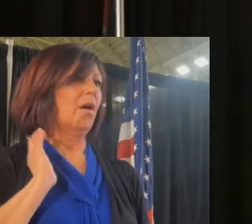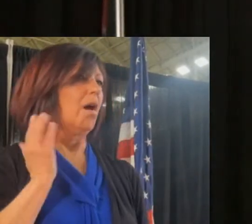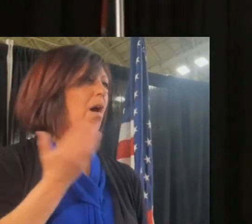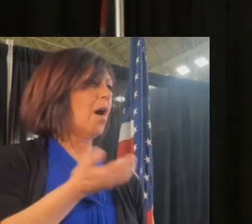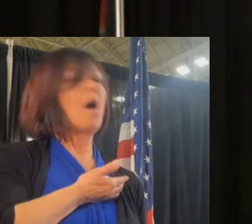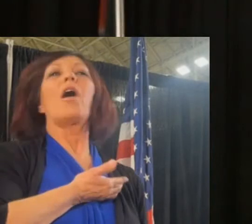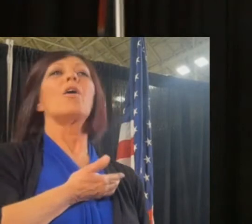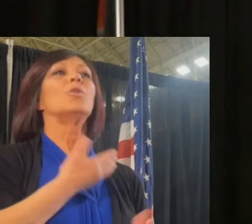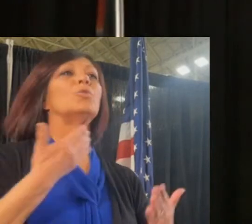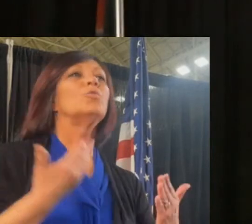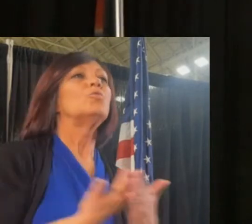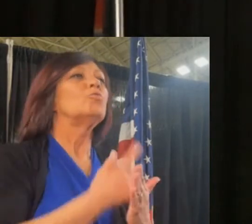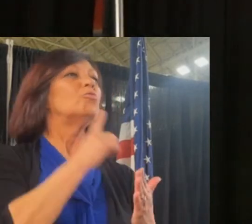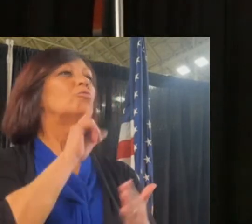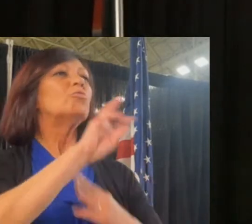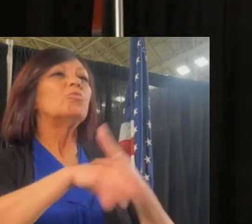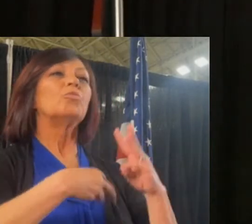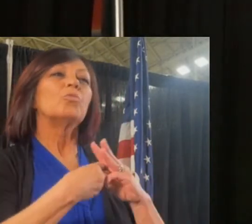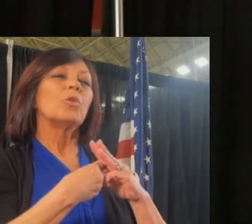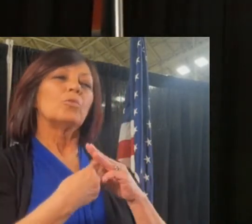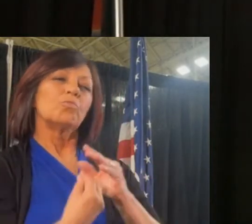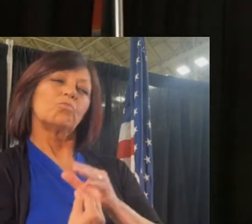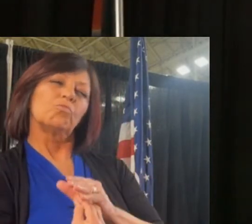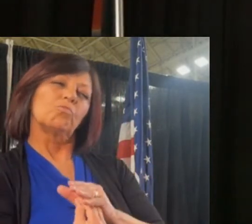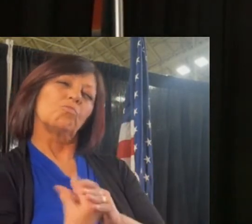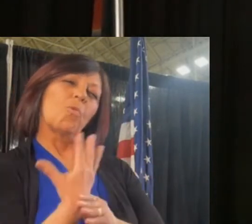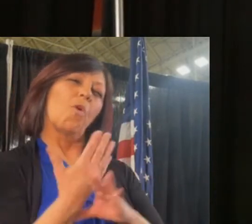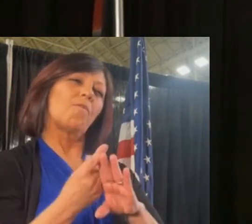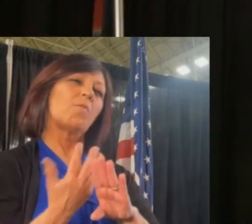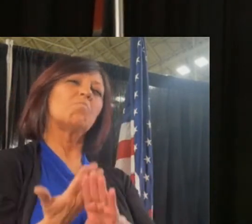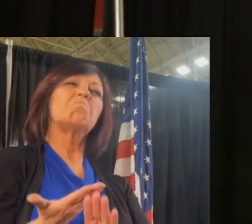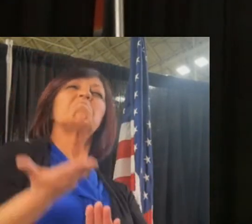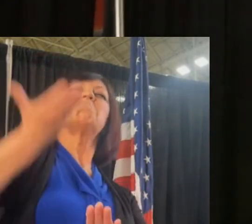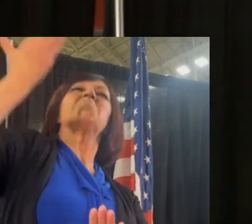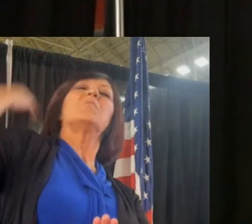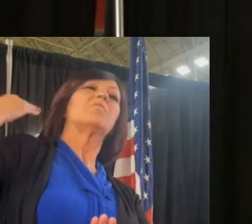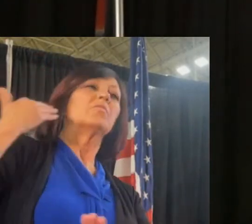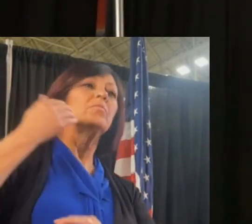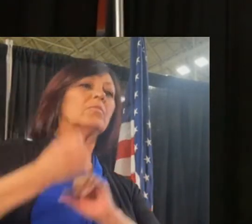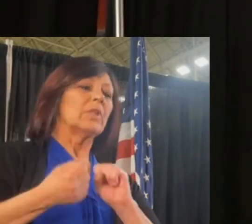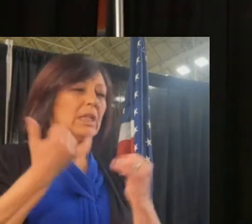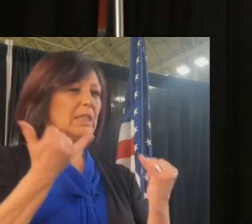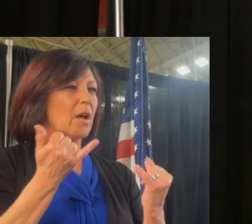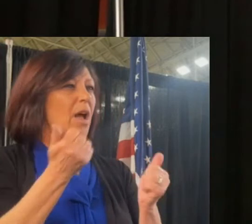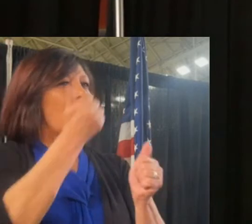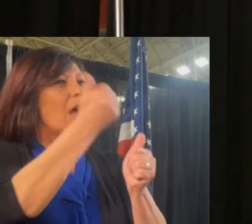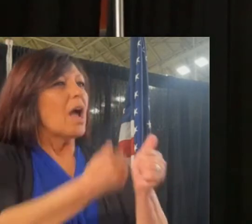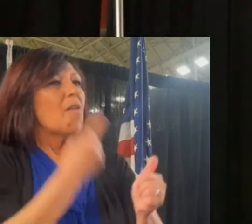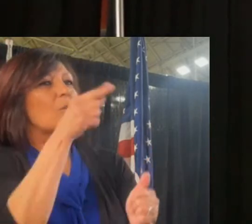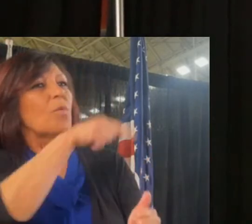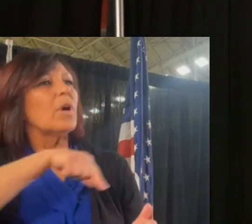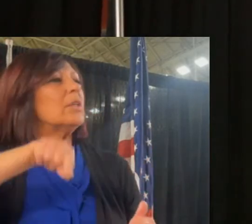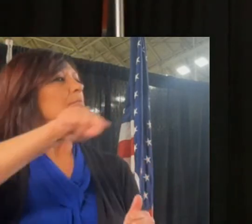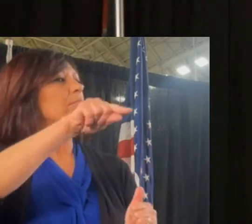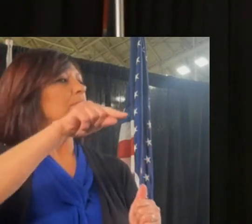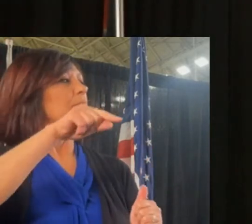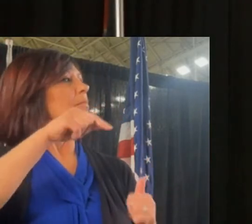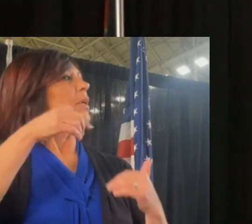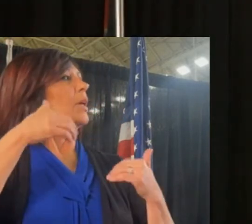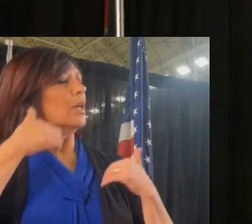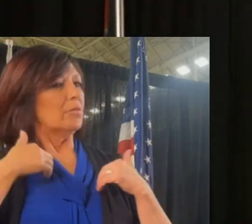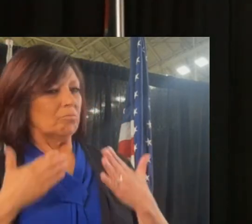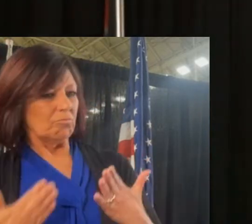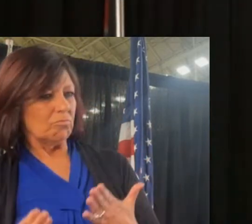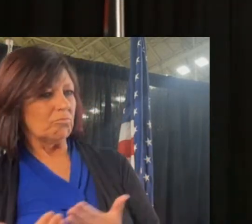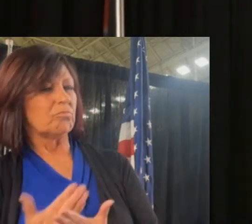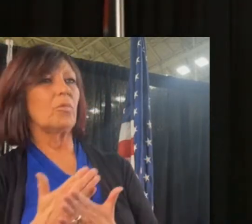new reality emerged from the ashes of a previous centuries, that everyone will have a right for them,